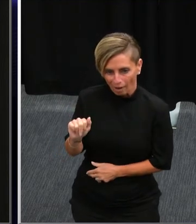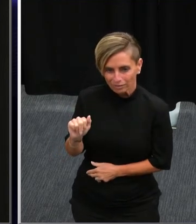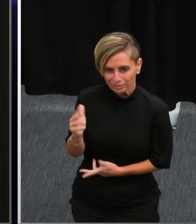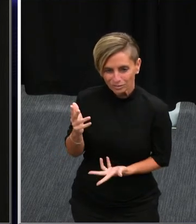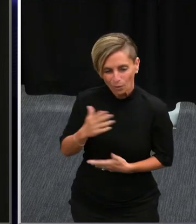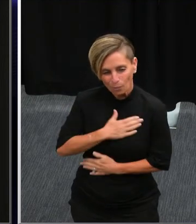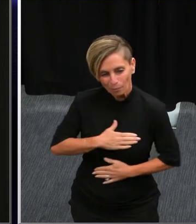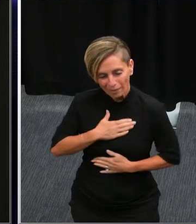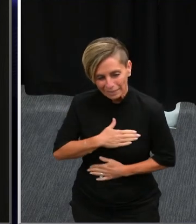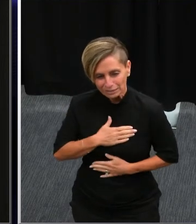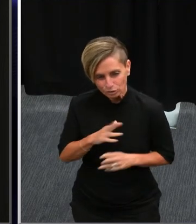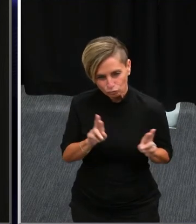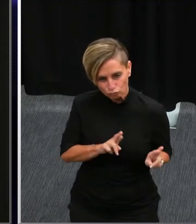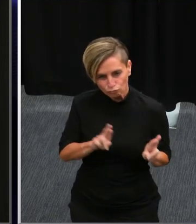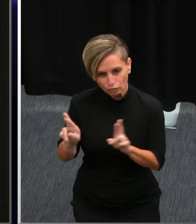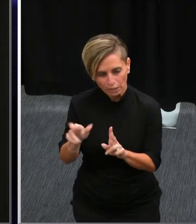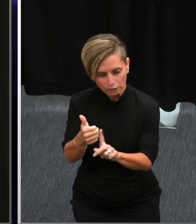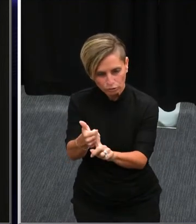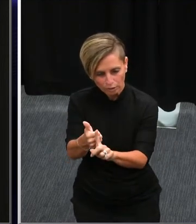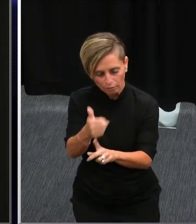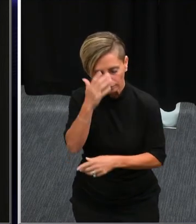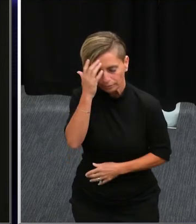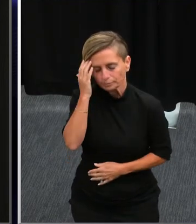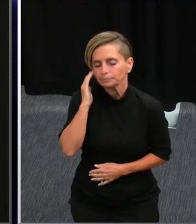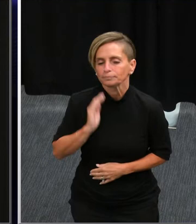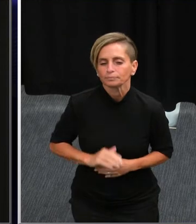your activities accordingly.